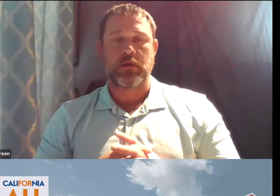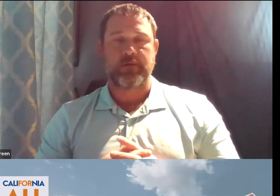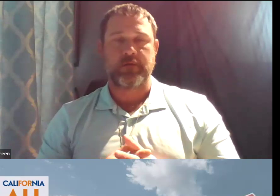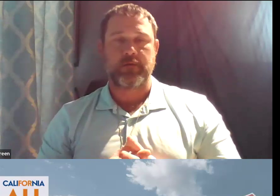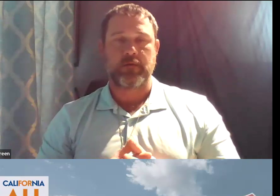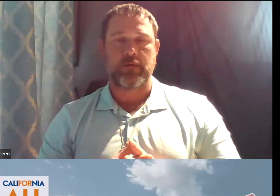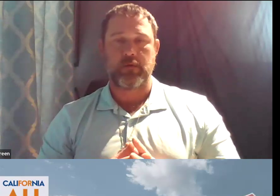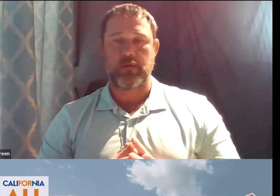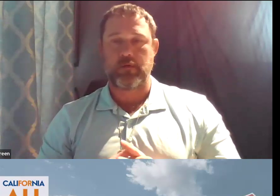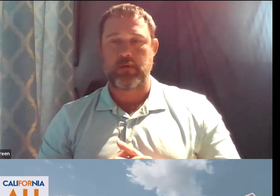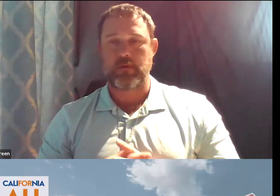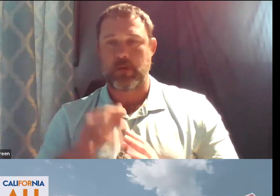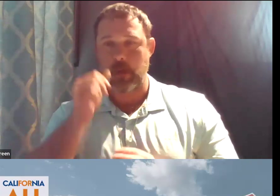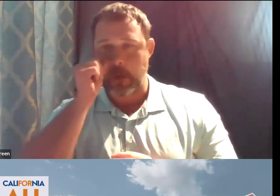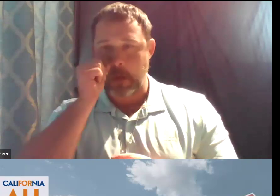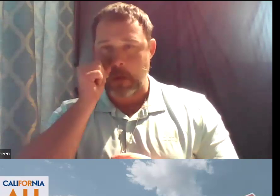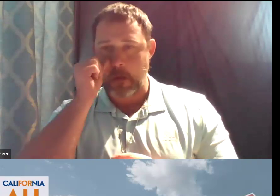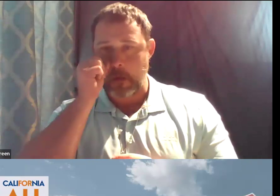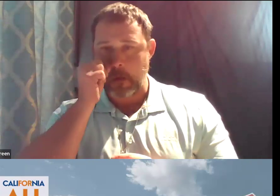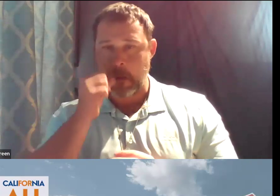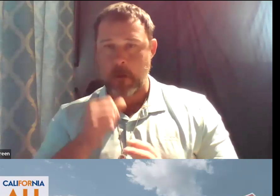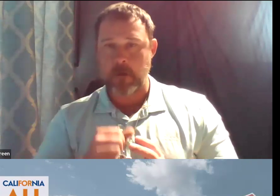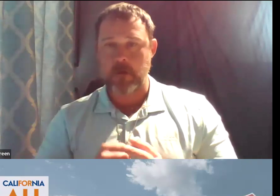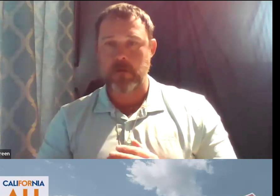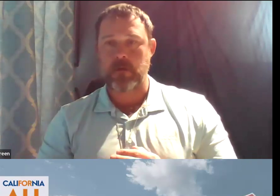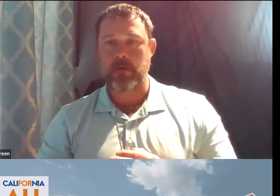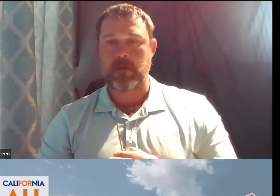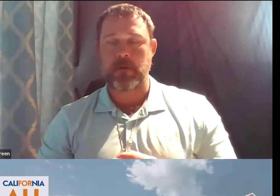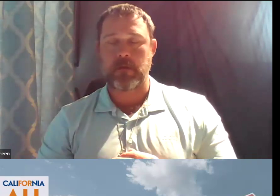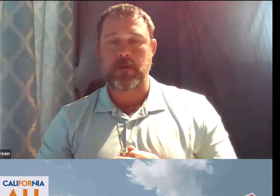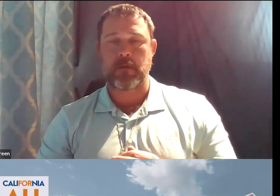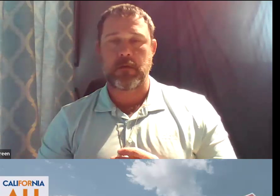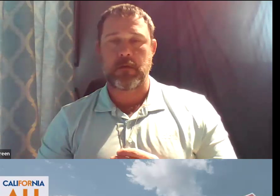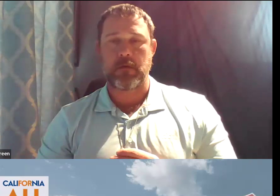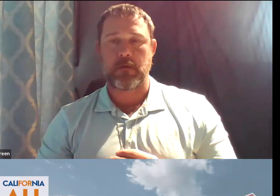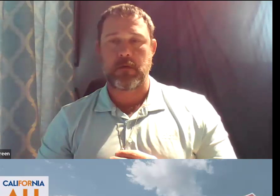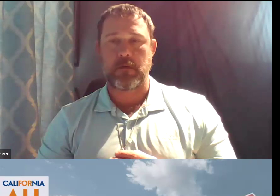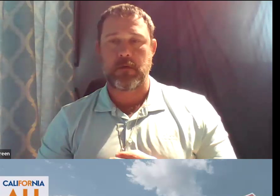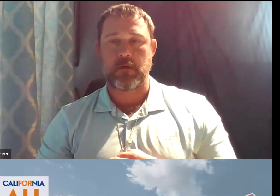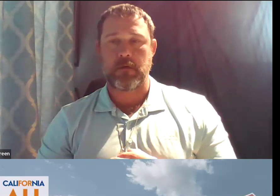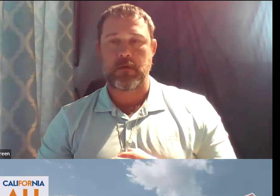Oh, Monique Alvarado, if you'd like to ask your question, please. Unmute and ask your question.